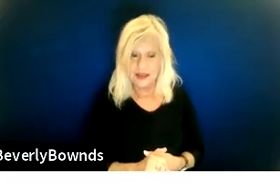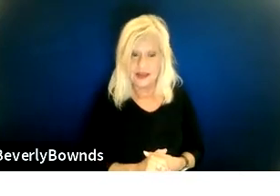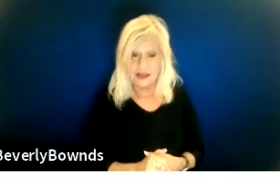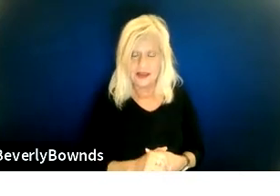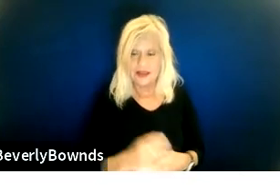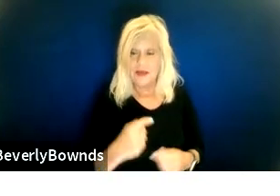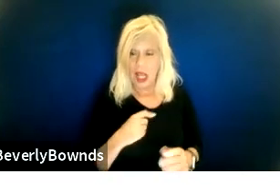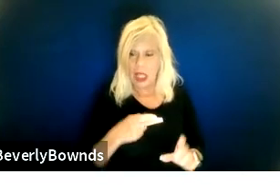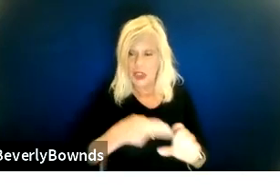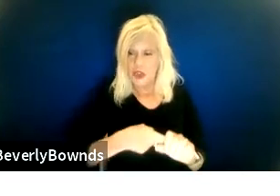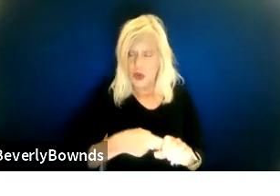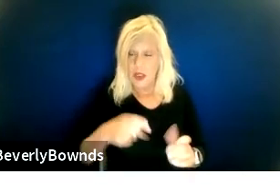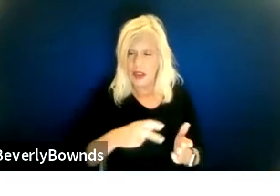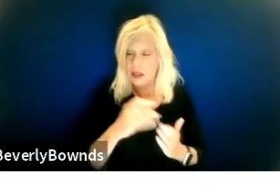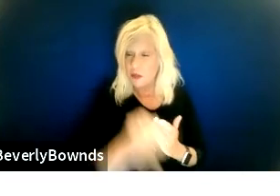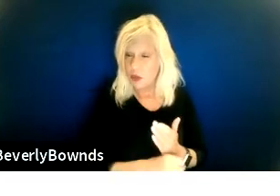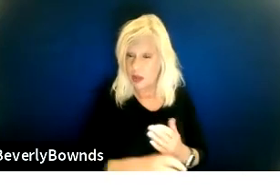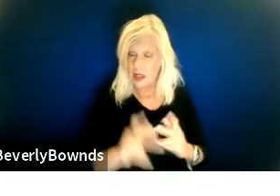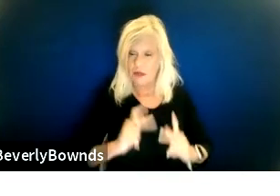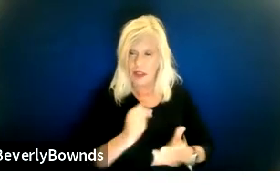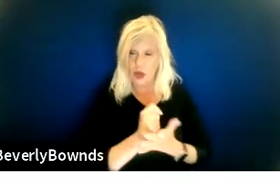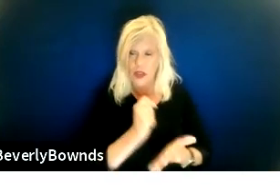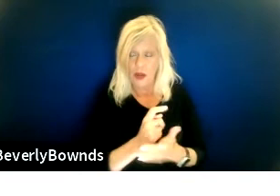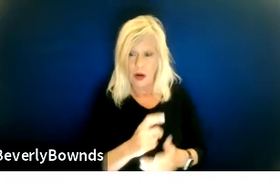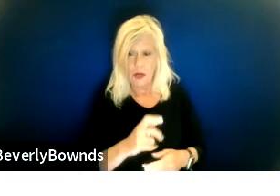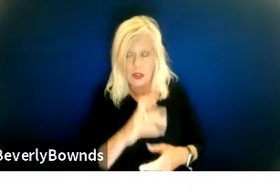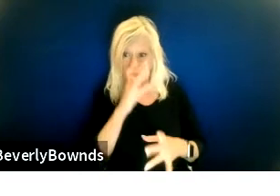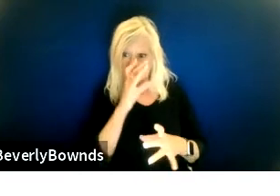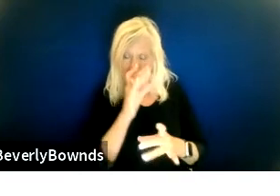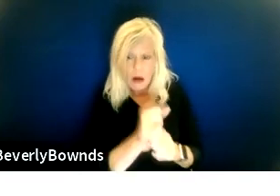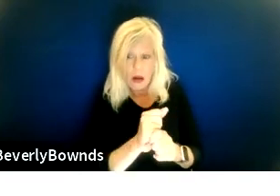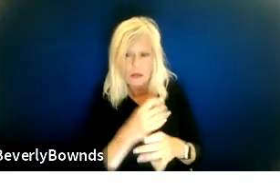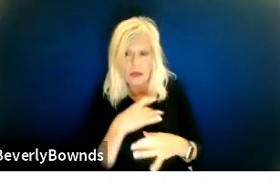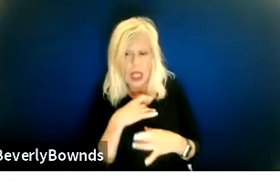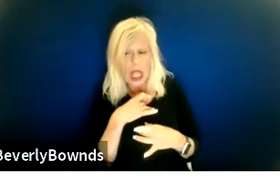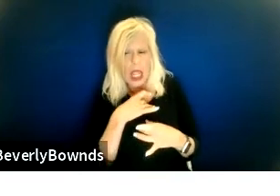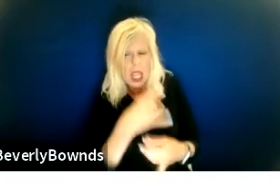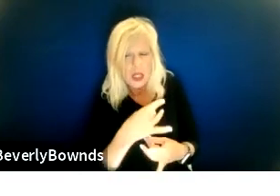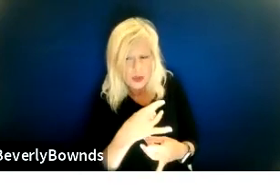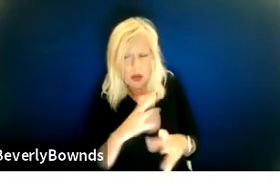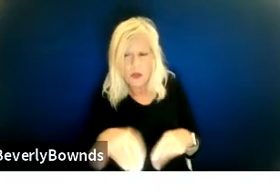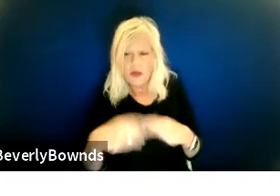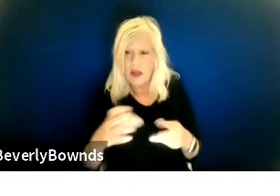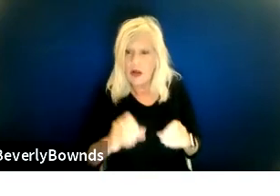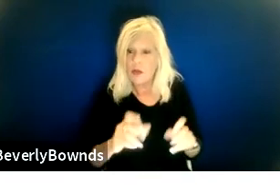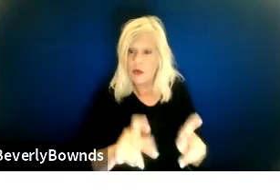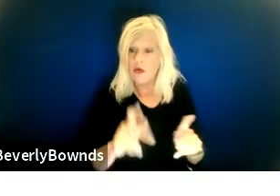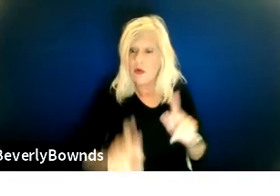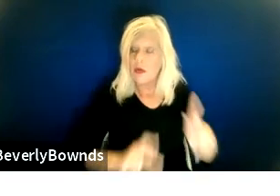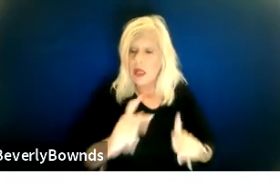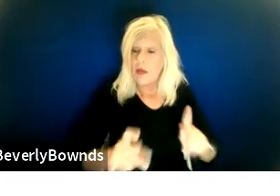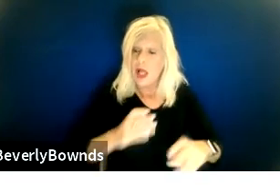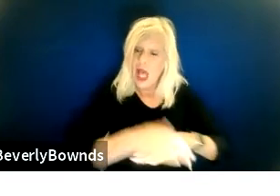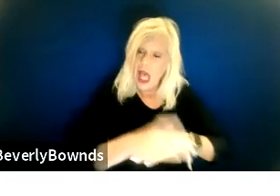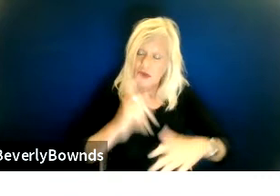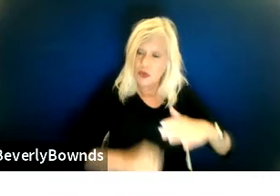this project as a physical therapist, very interested in providing opportunities for people after they've had